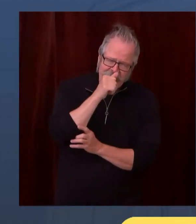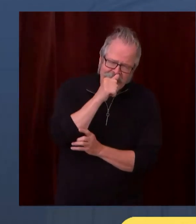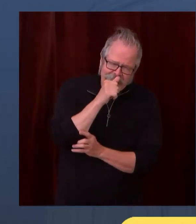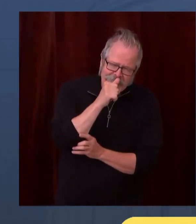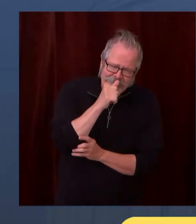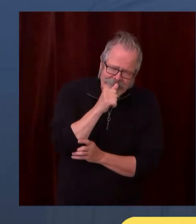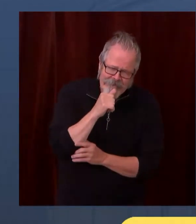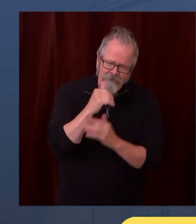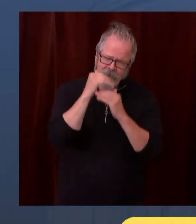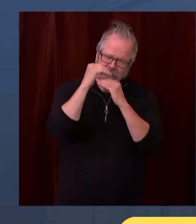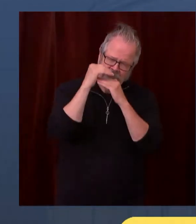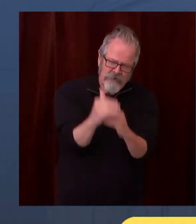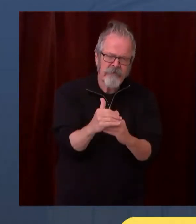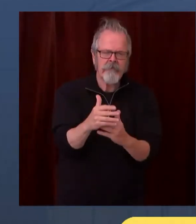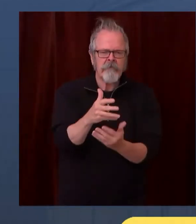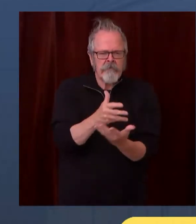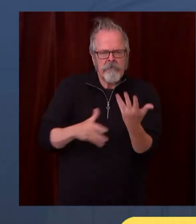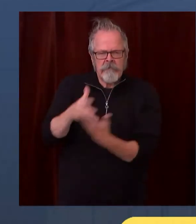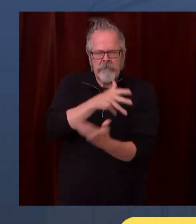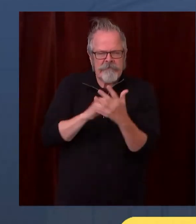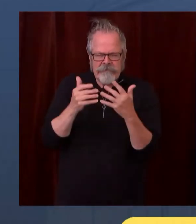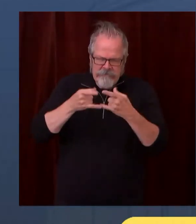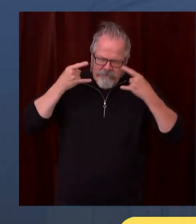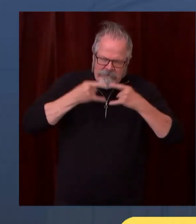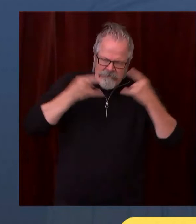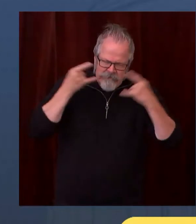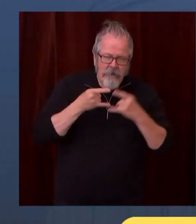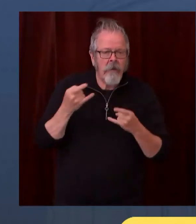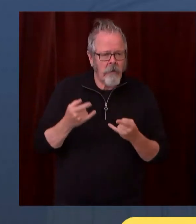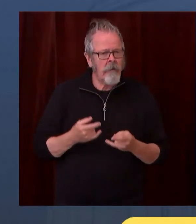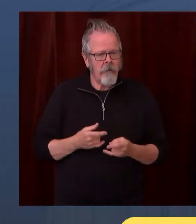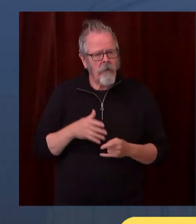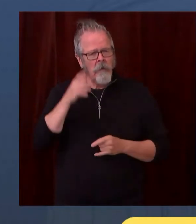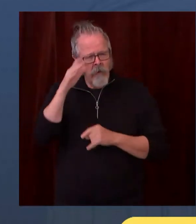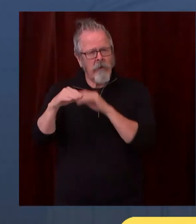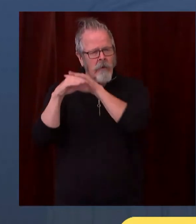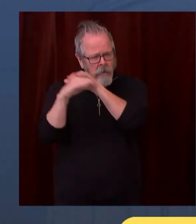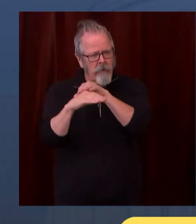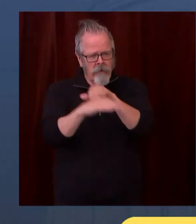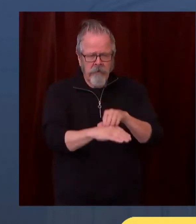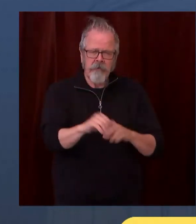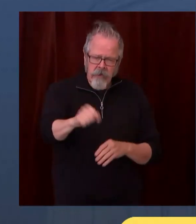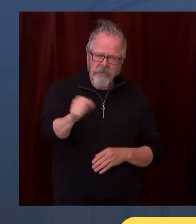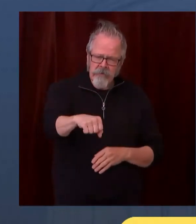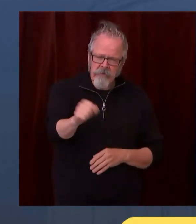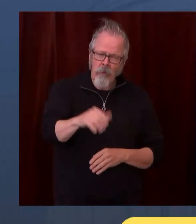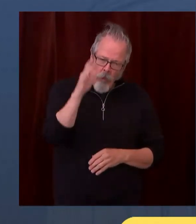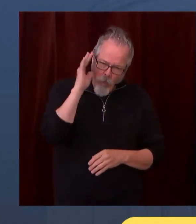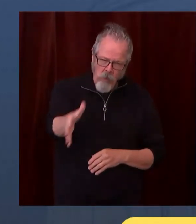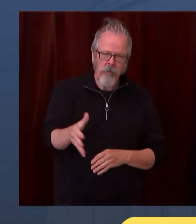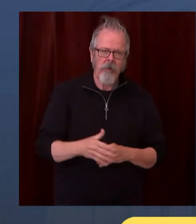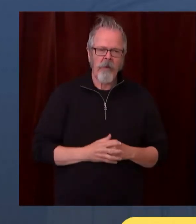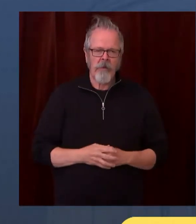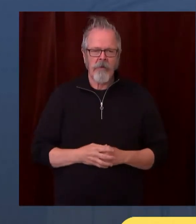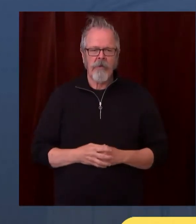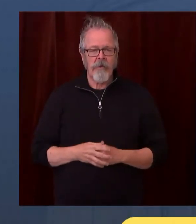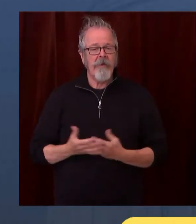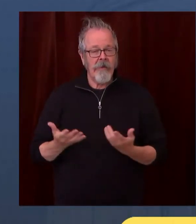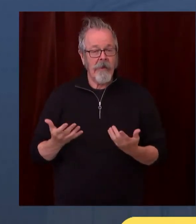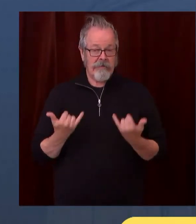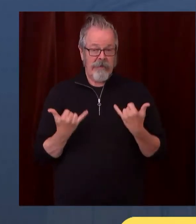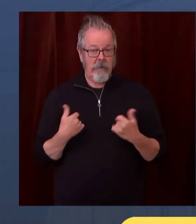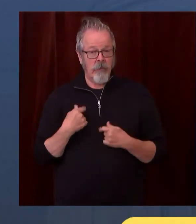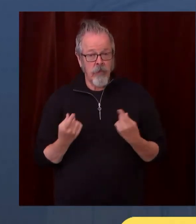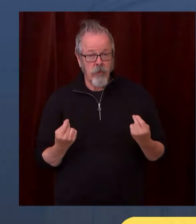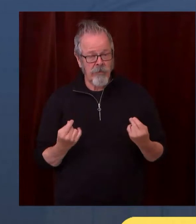this requires individuals to make decisions in their own lives that they're going to save their families and themselves, and